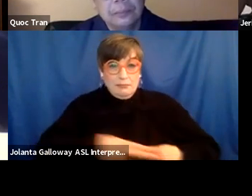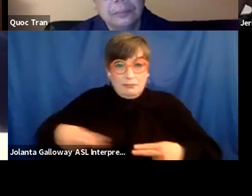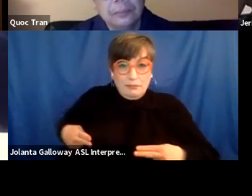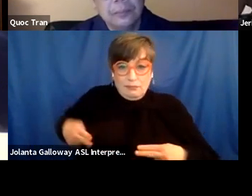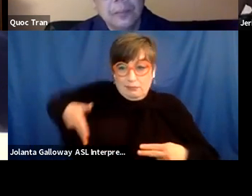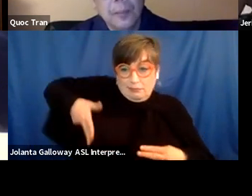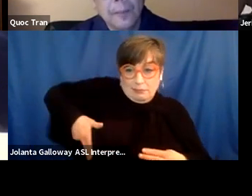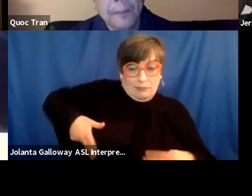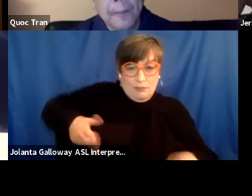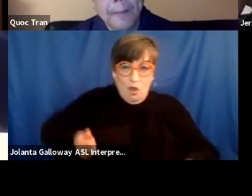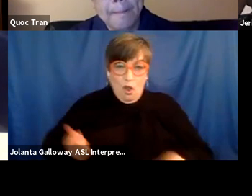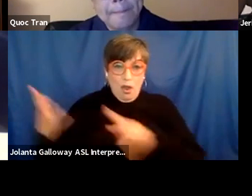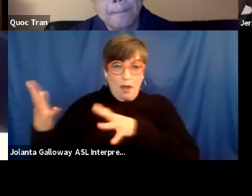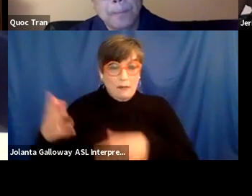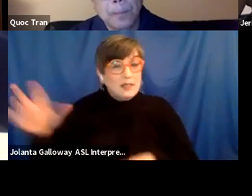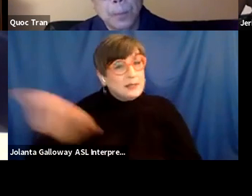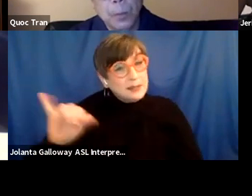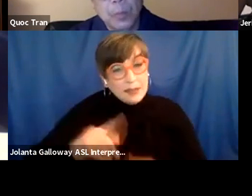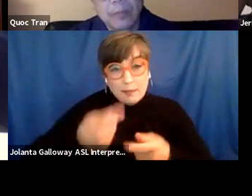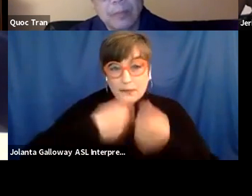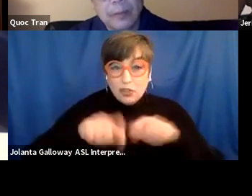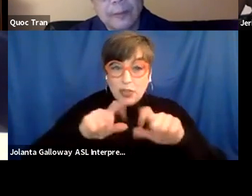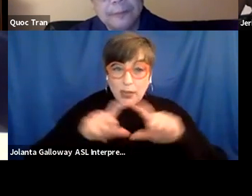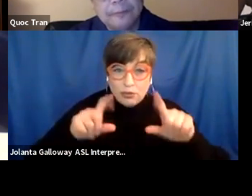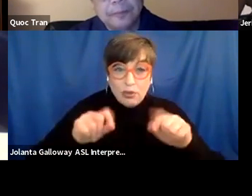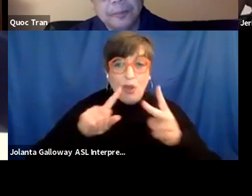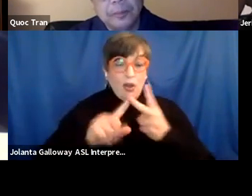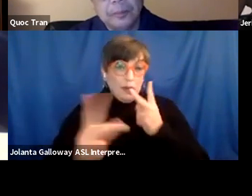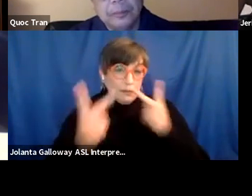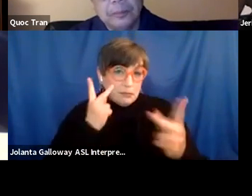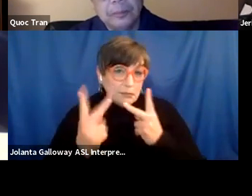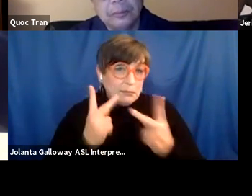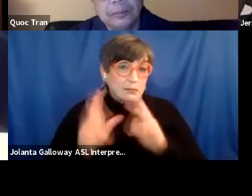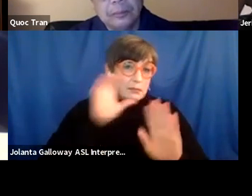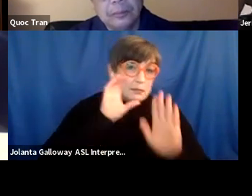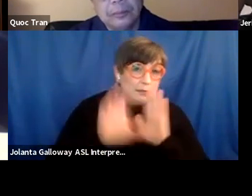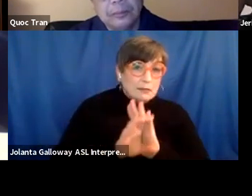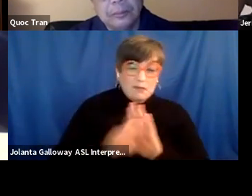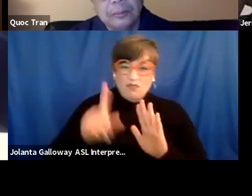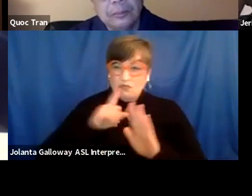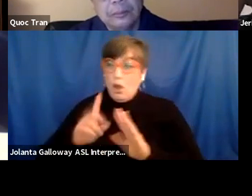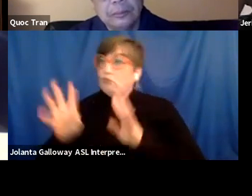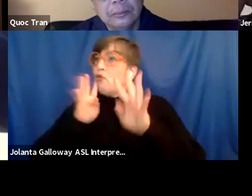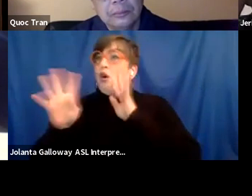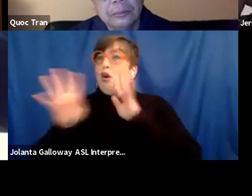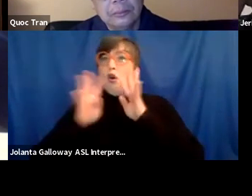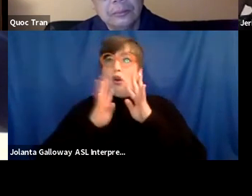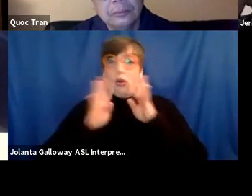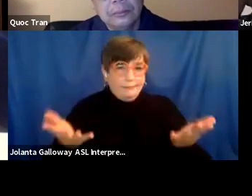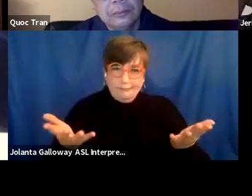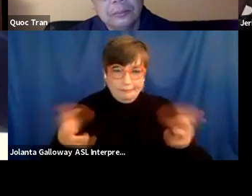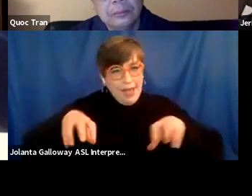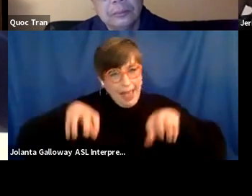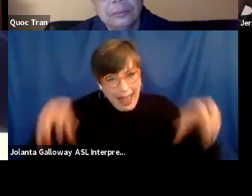at the visual imaging, the actions and the presentations are critical. So thank you for